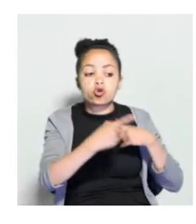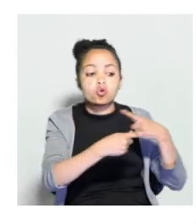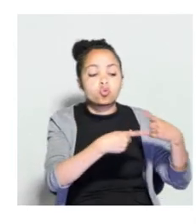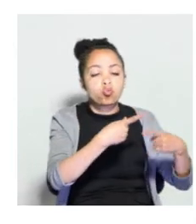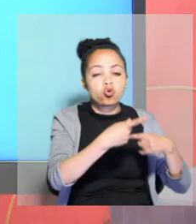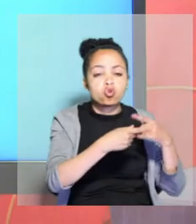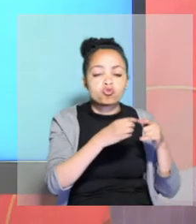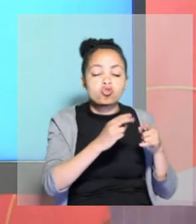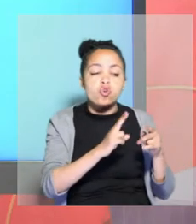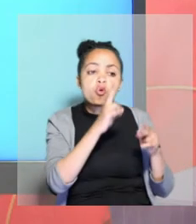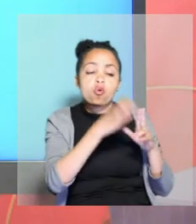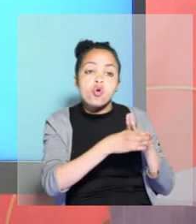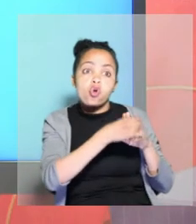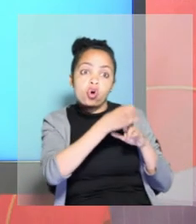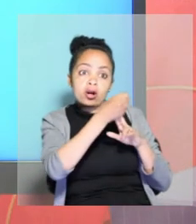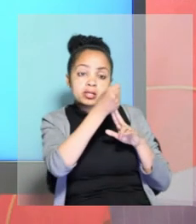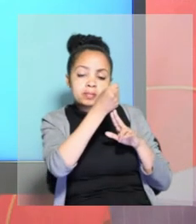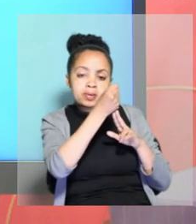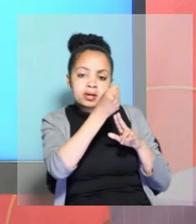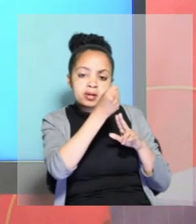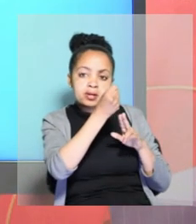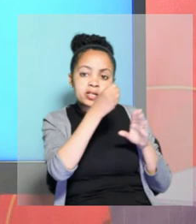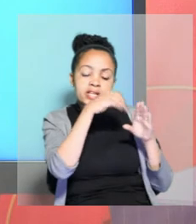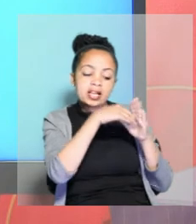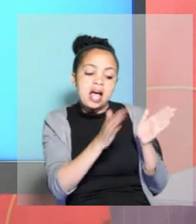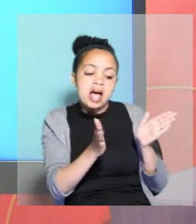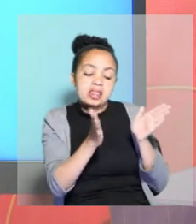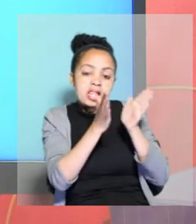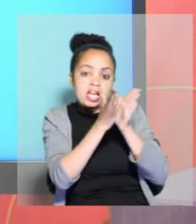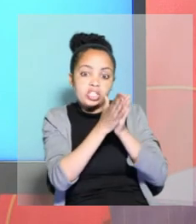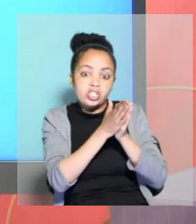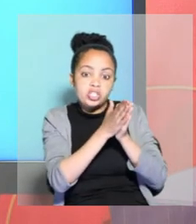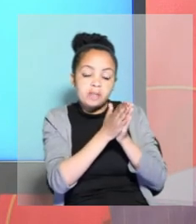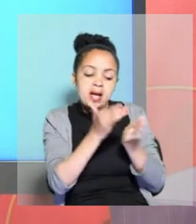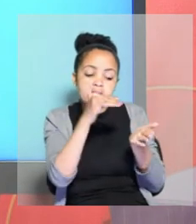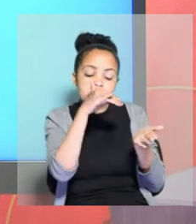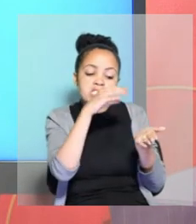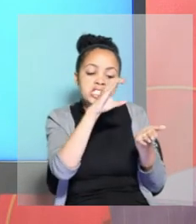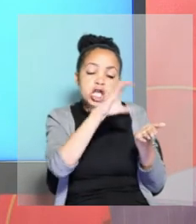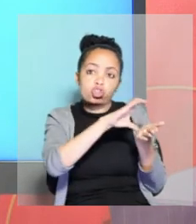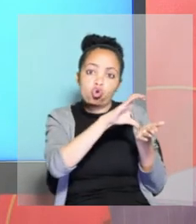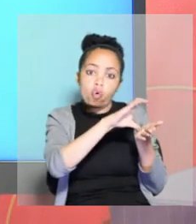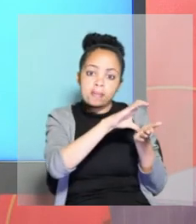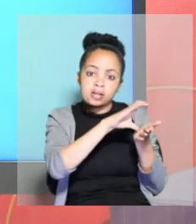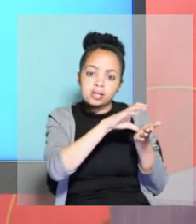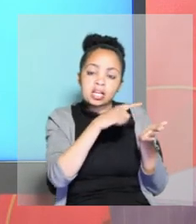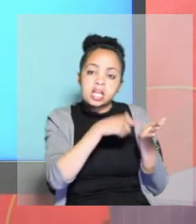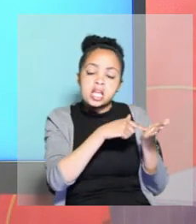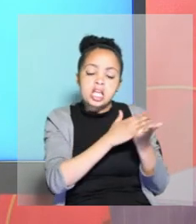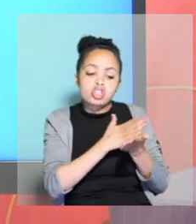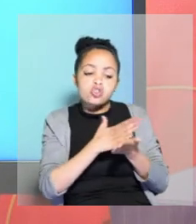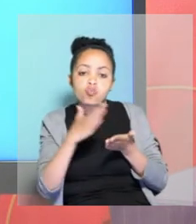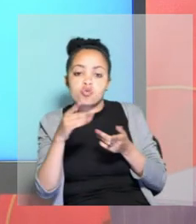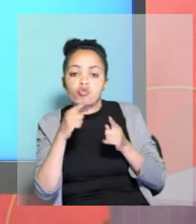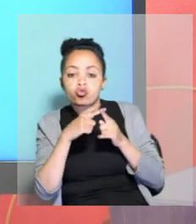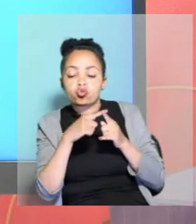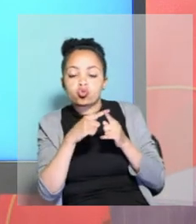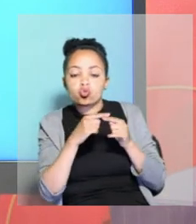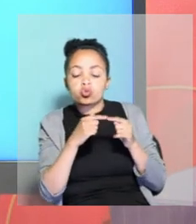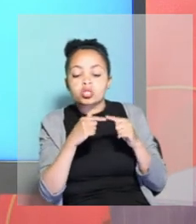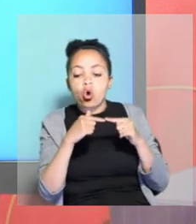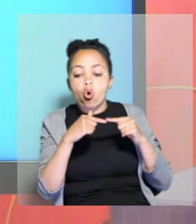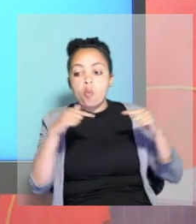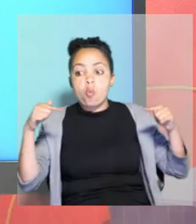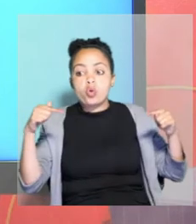homologously in attached form by centromere here it moves to that of the opposite